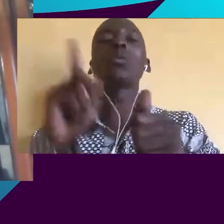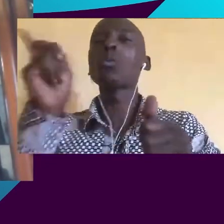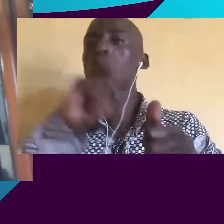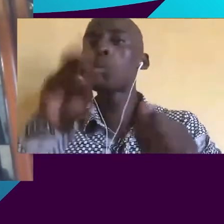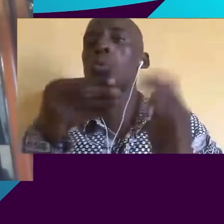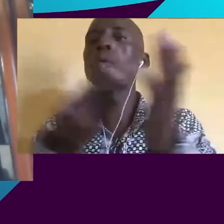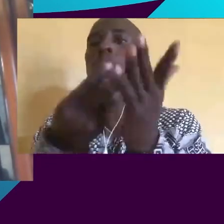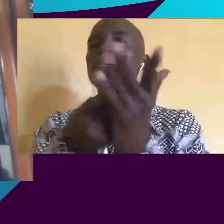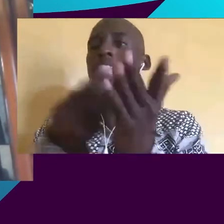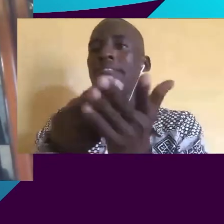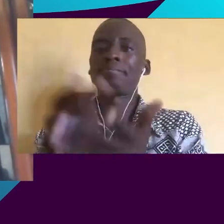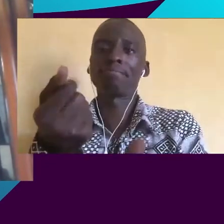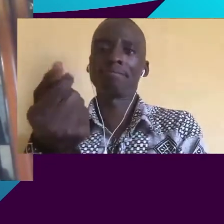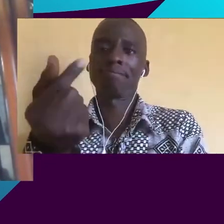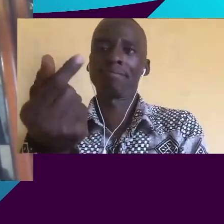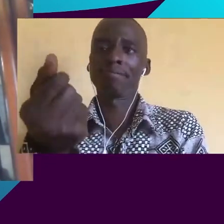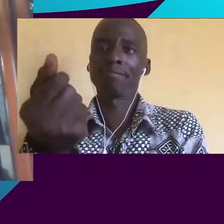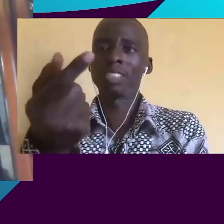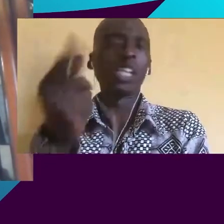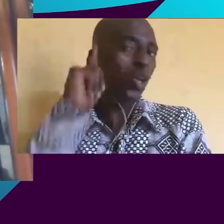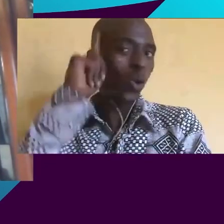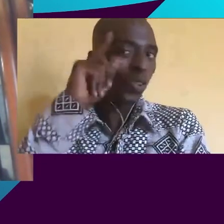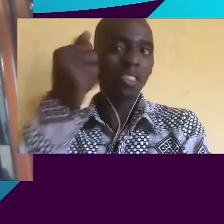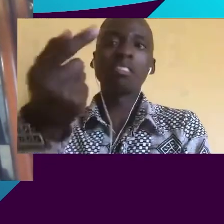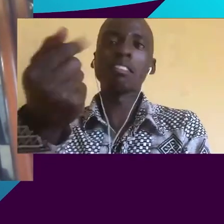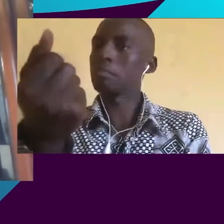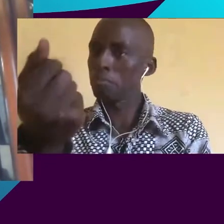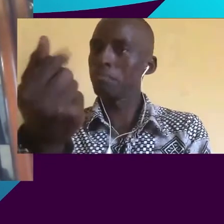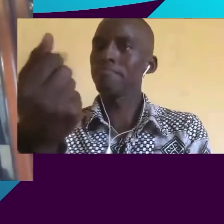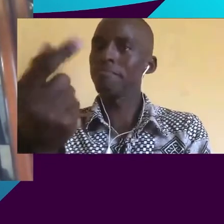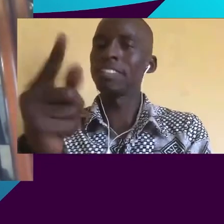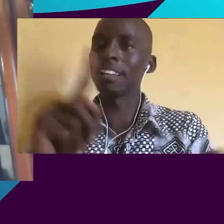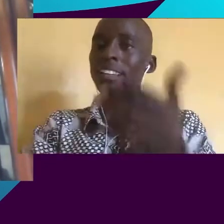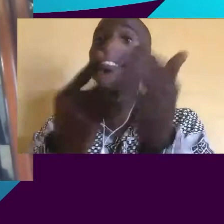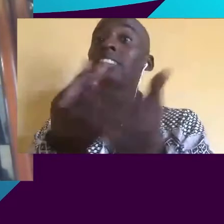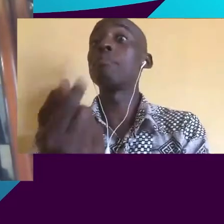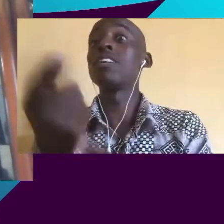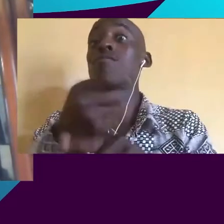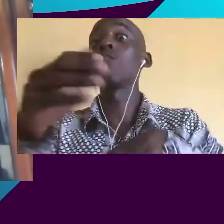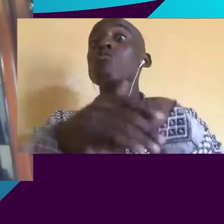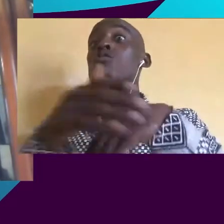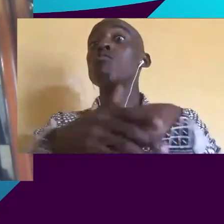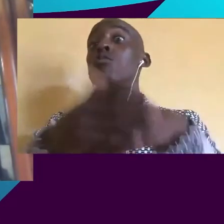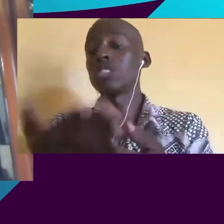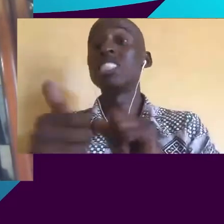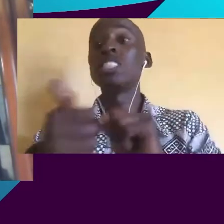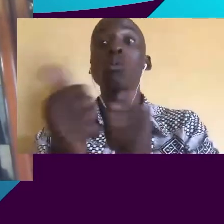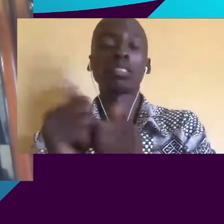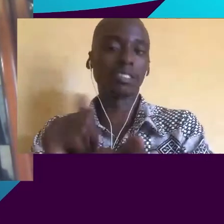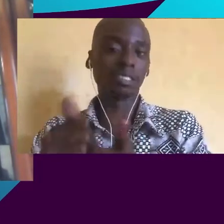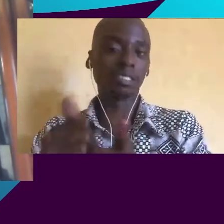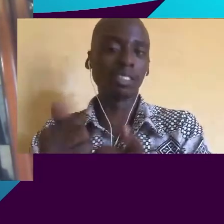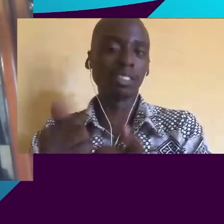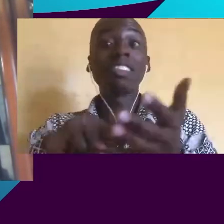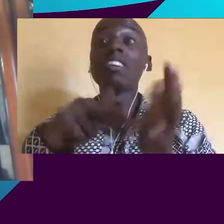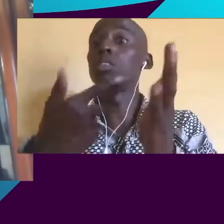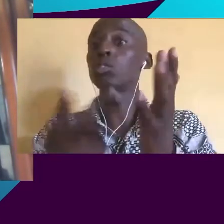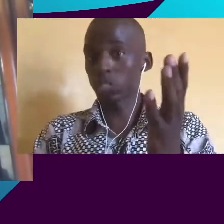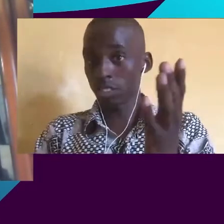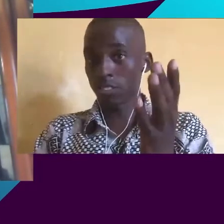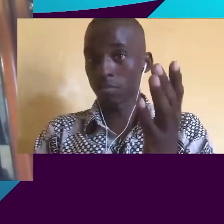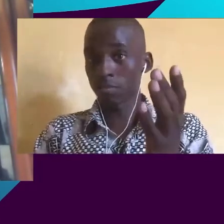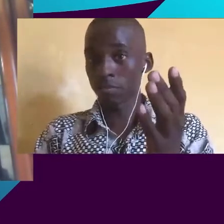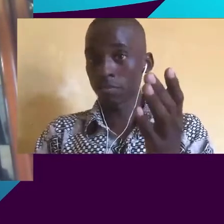can earn a buck. They can earn some money once they're in sports. And what does that mean? It's not the